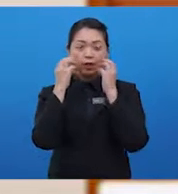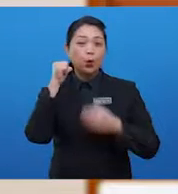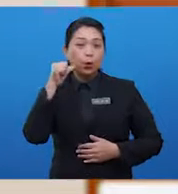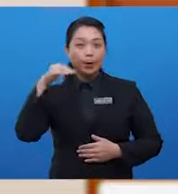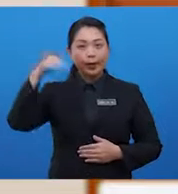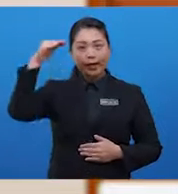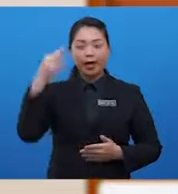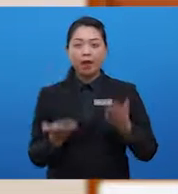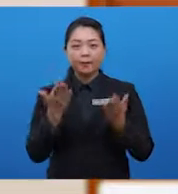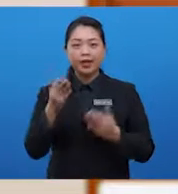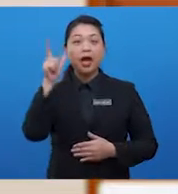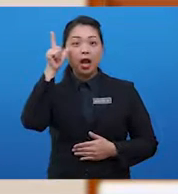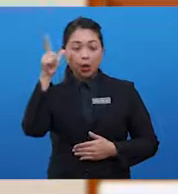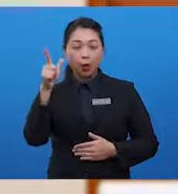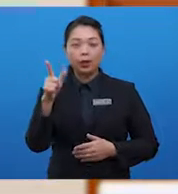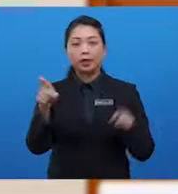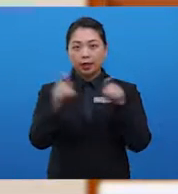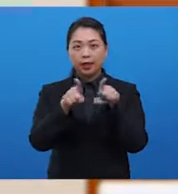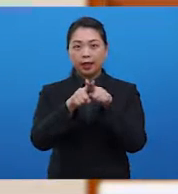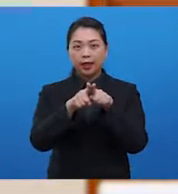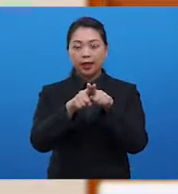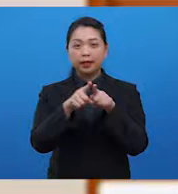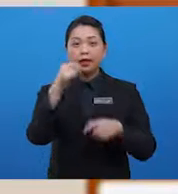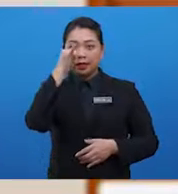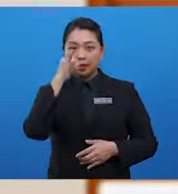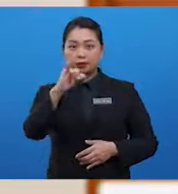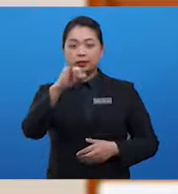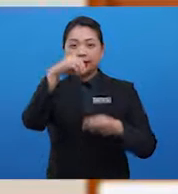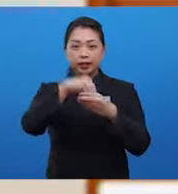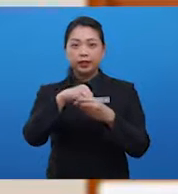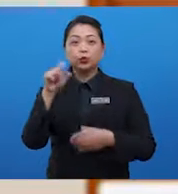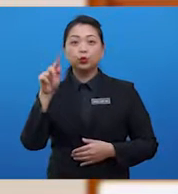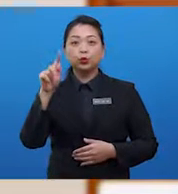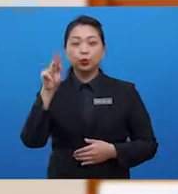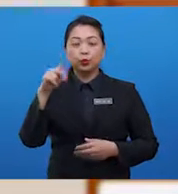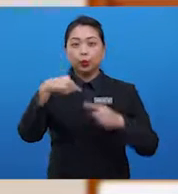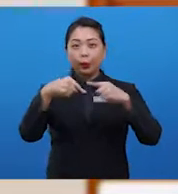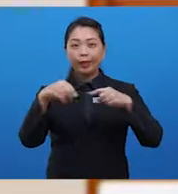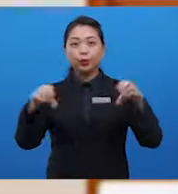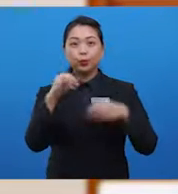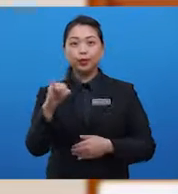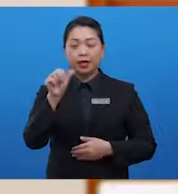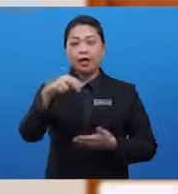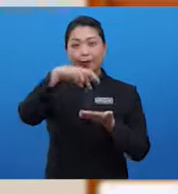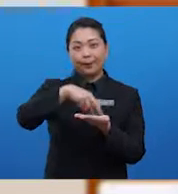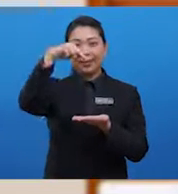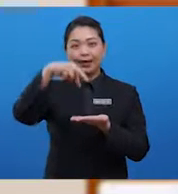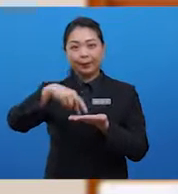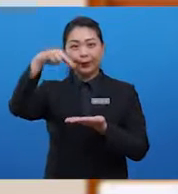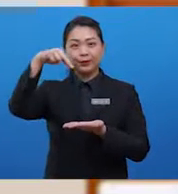look like a rhinoceros in a tutu when doing a ballet